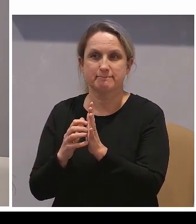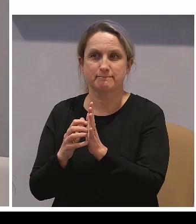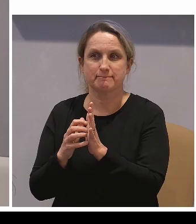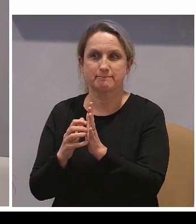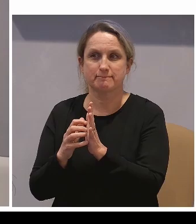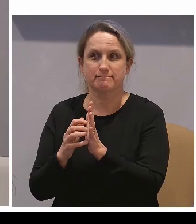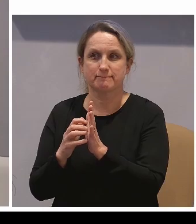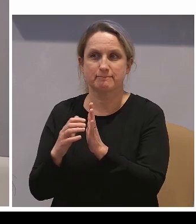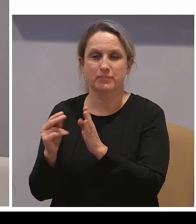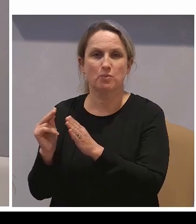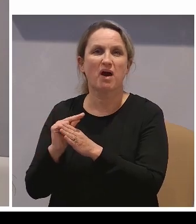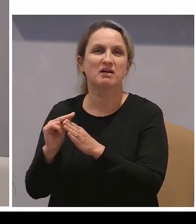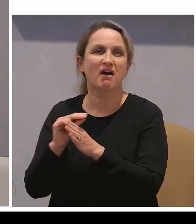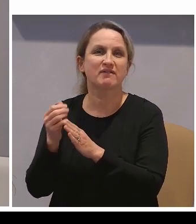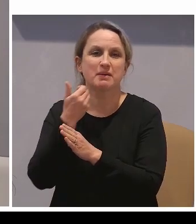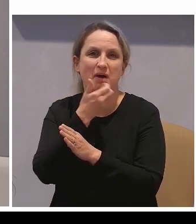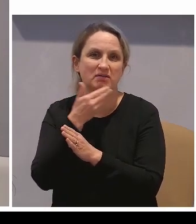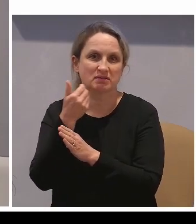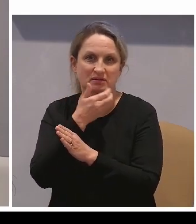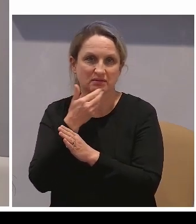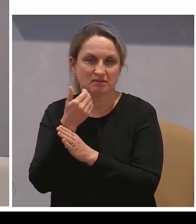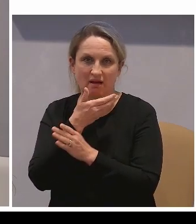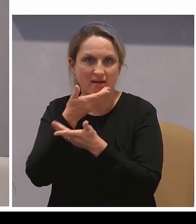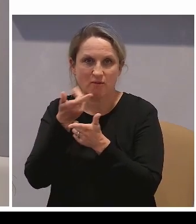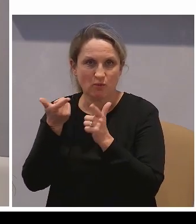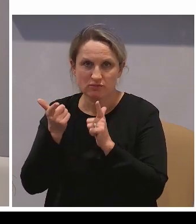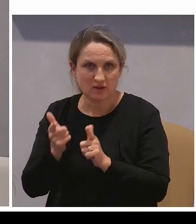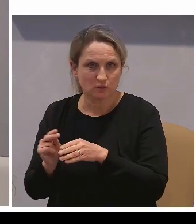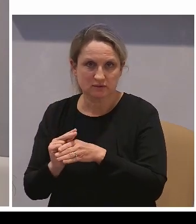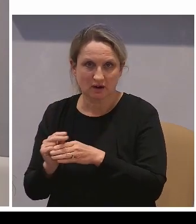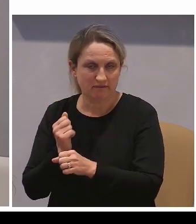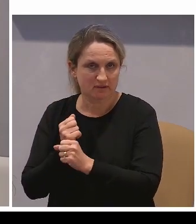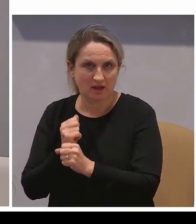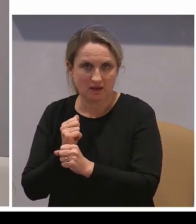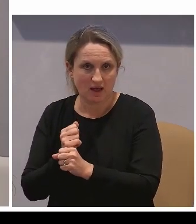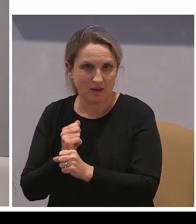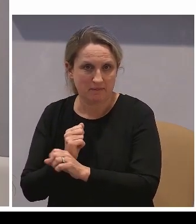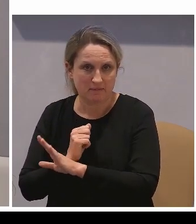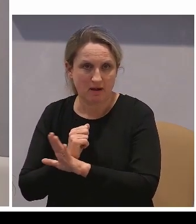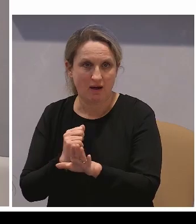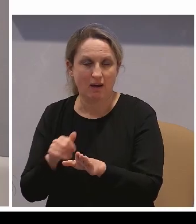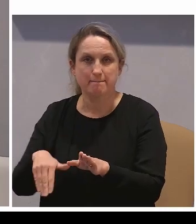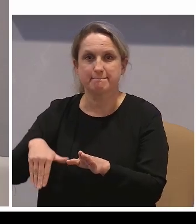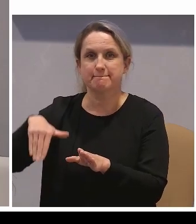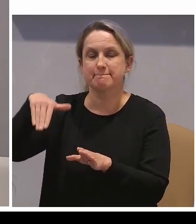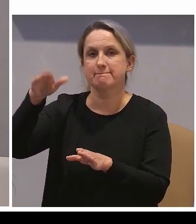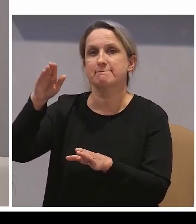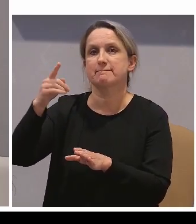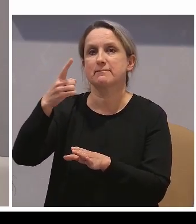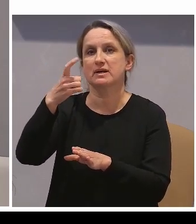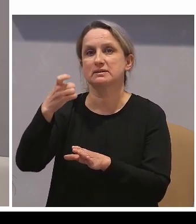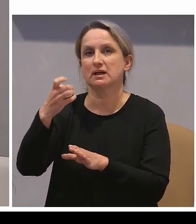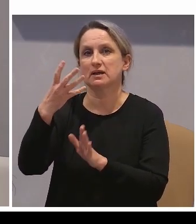very short period of time. So this is basically an untreated case, and you can